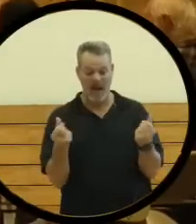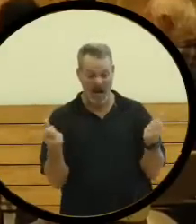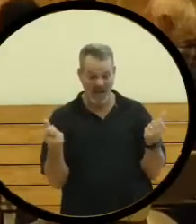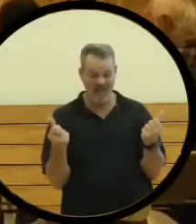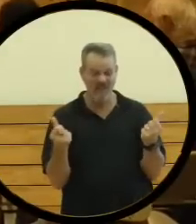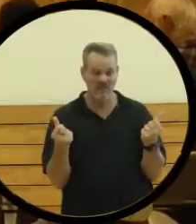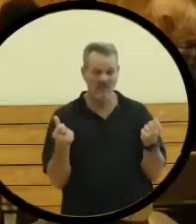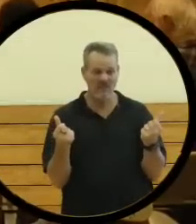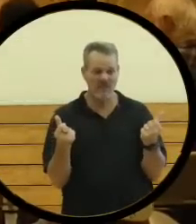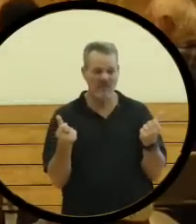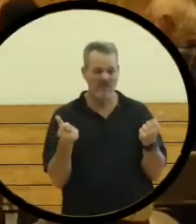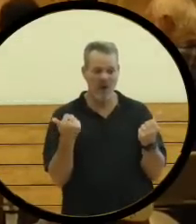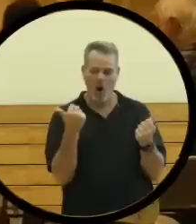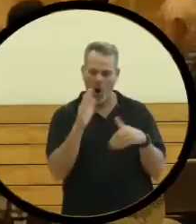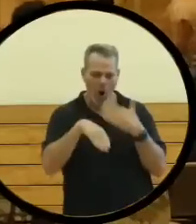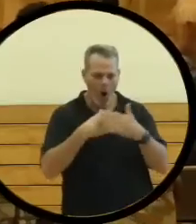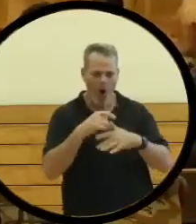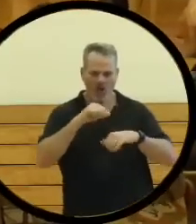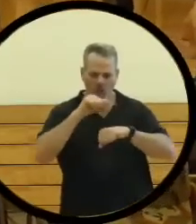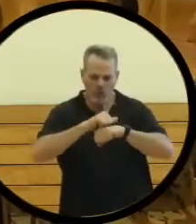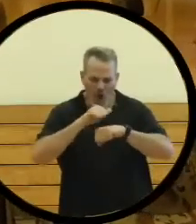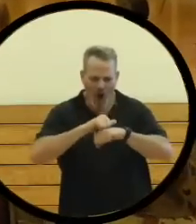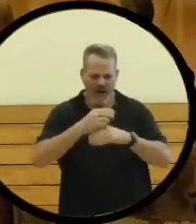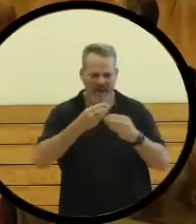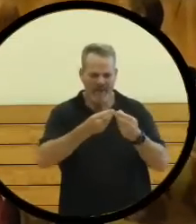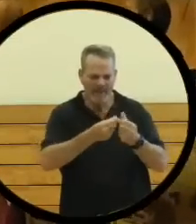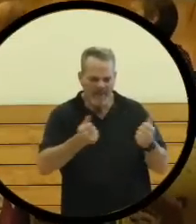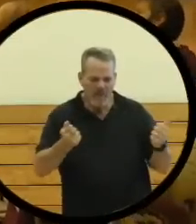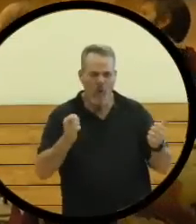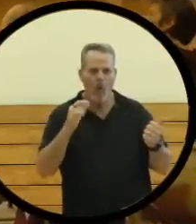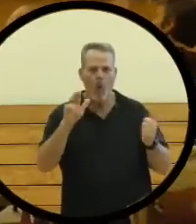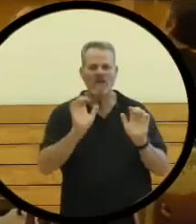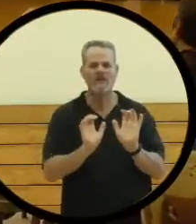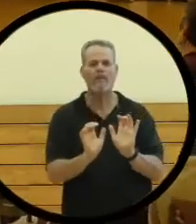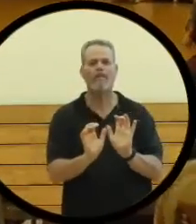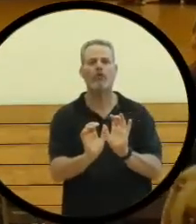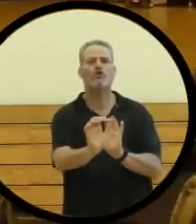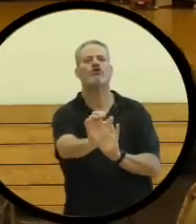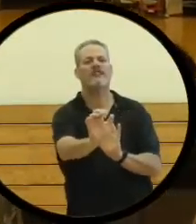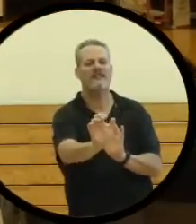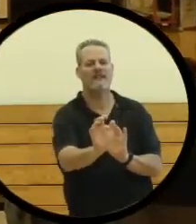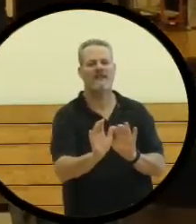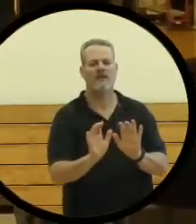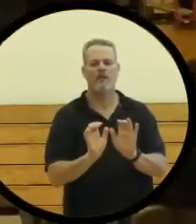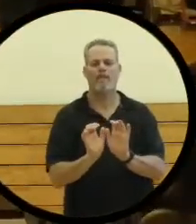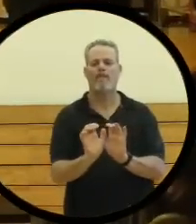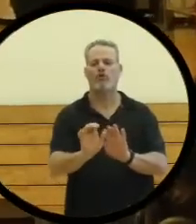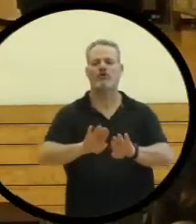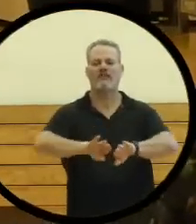old rock that's there, or does it just push it aside?